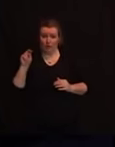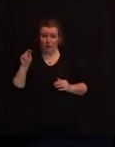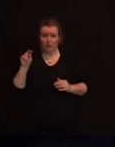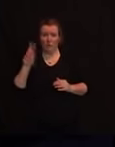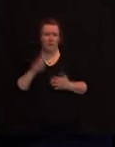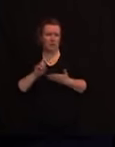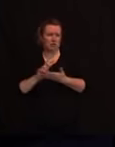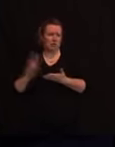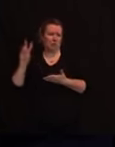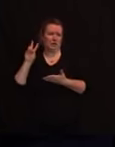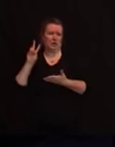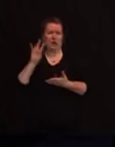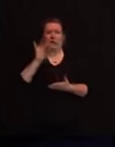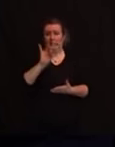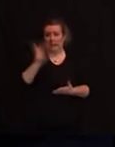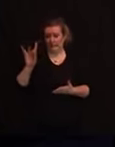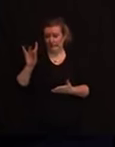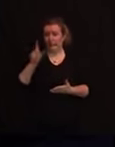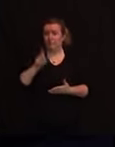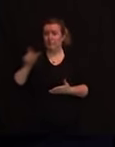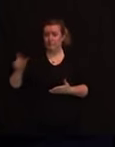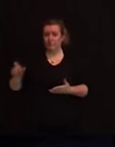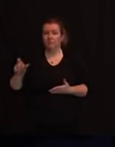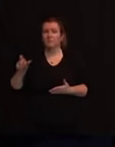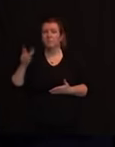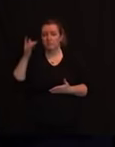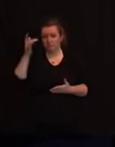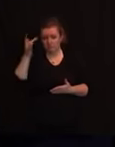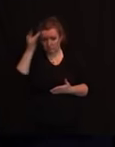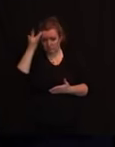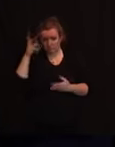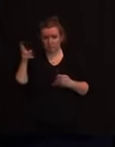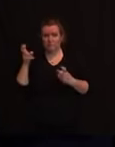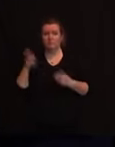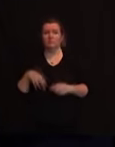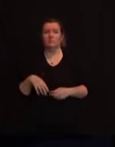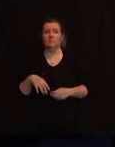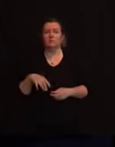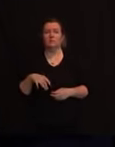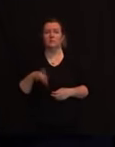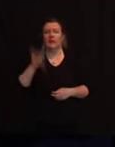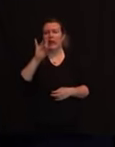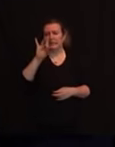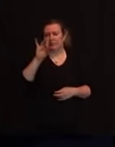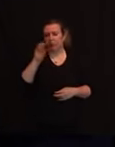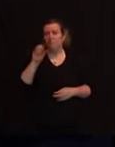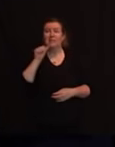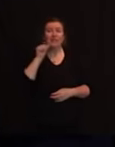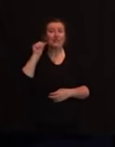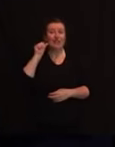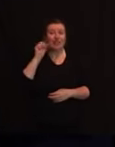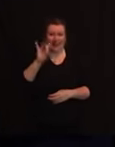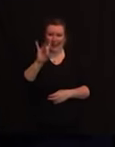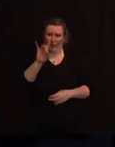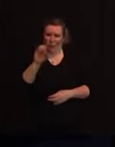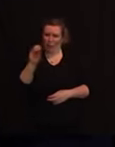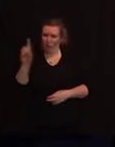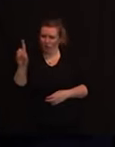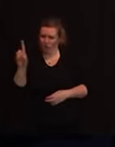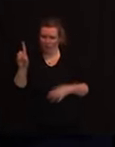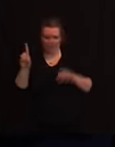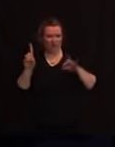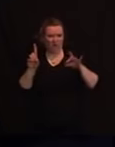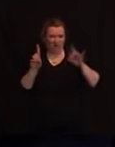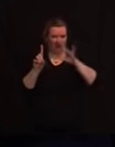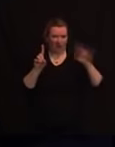was 88. And just yesterday we heard those numbers at 801. Due to the limits of testing capabilities, we're left to wonder,